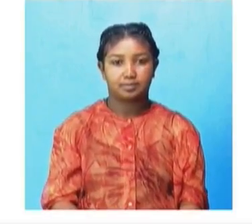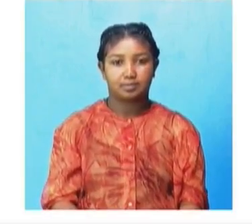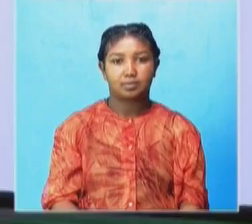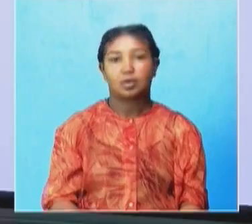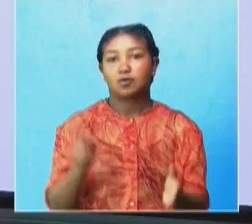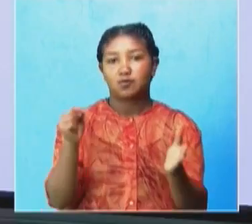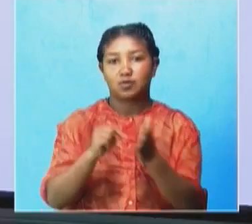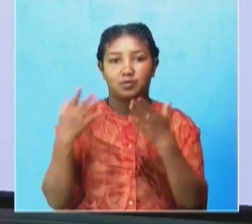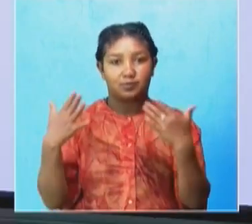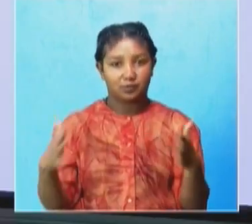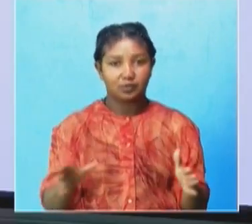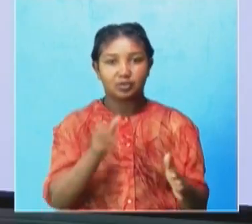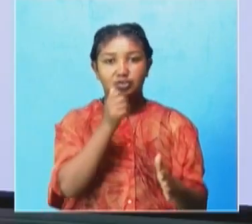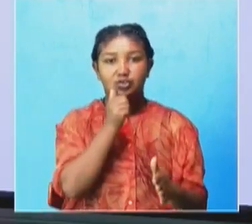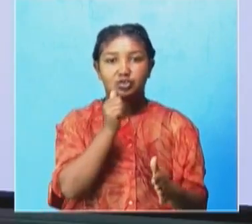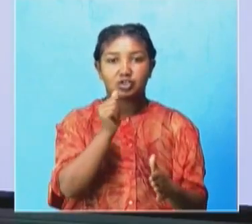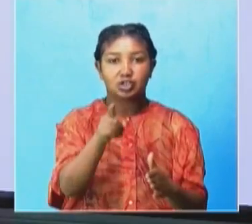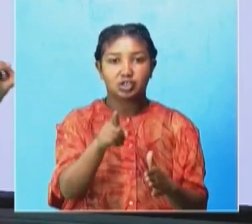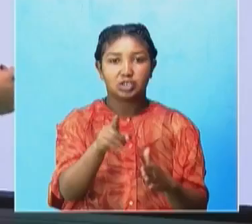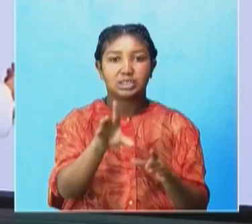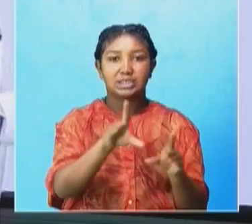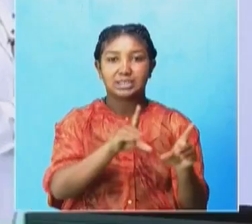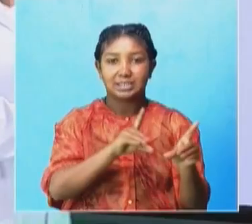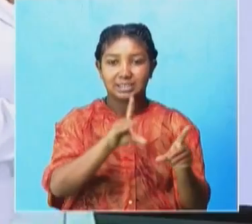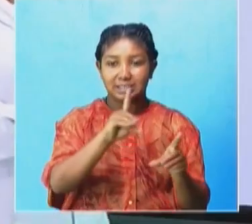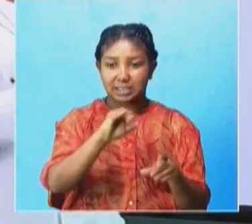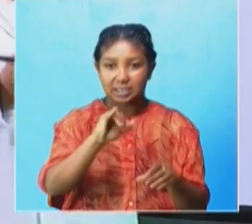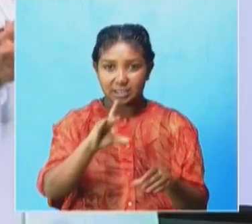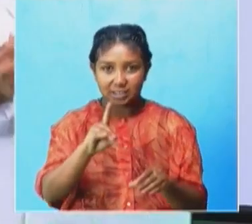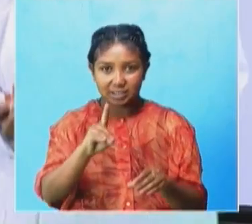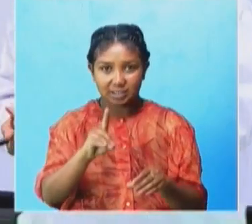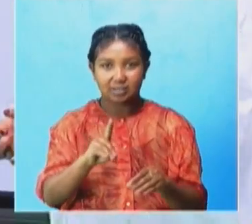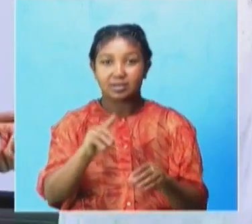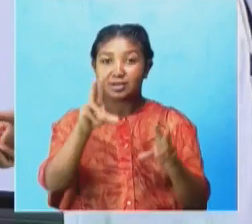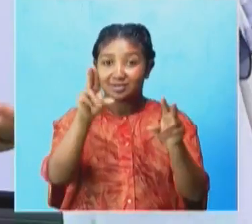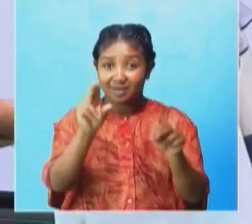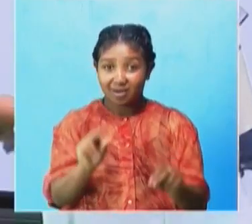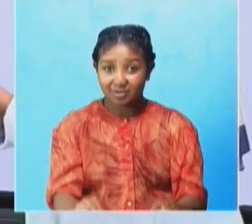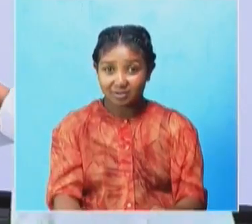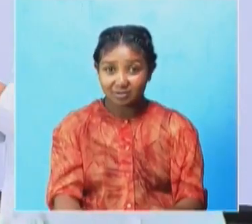Full stop. She did not